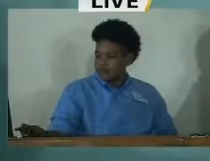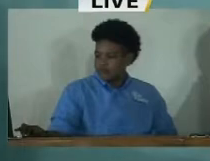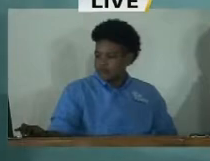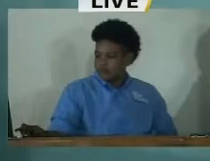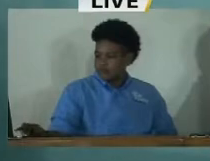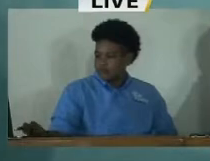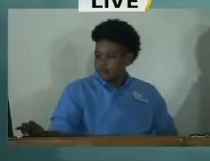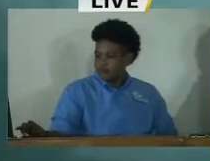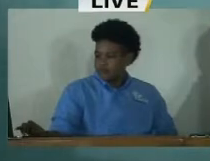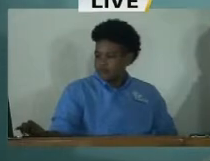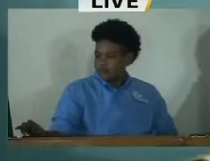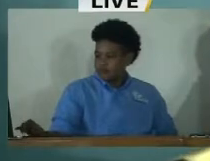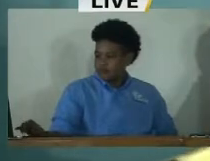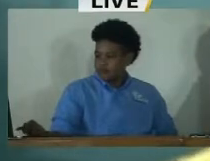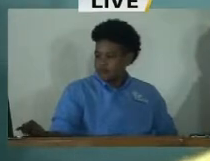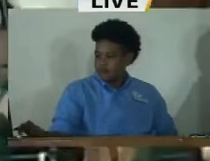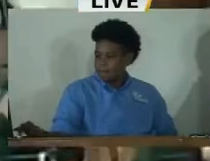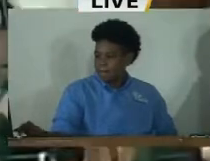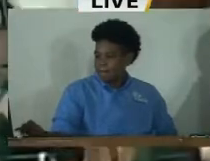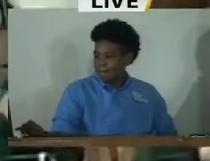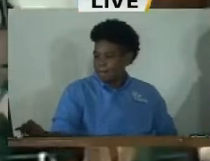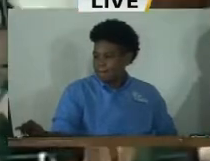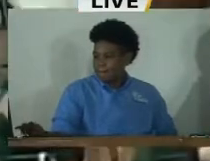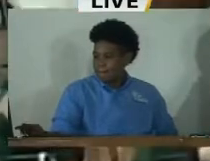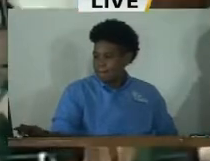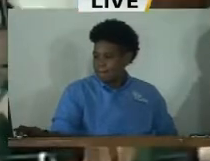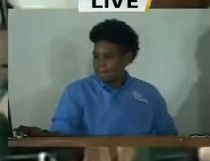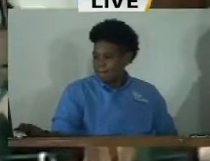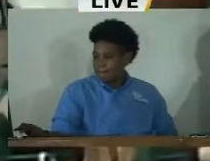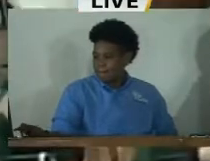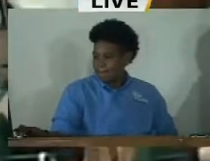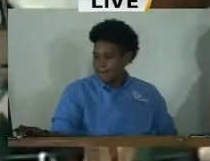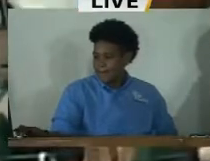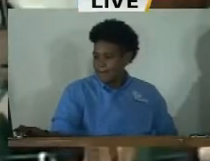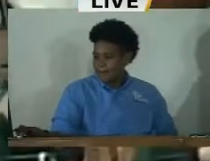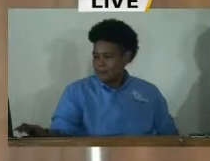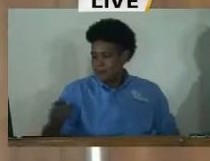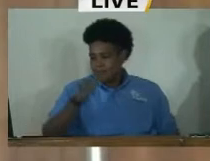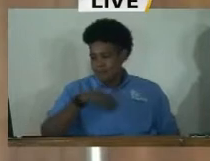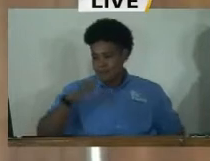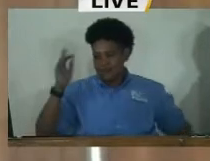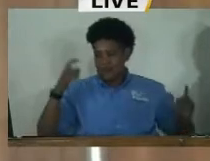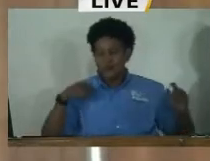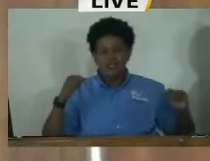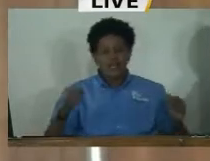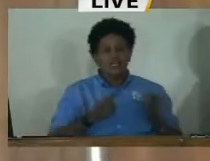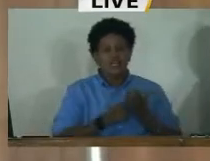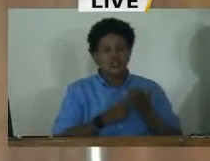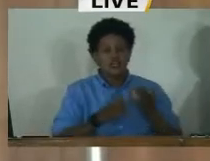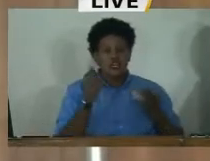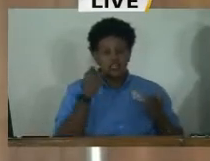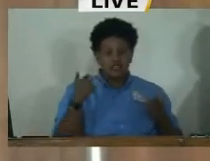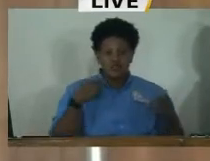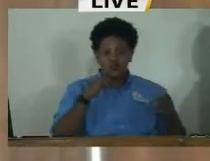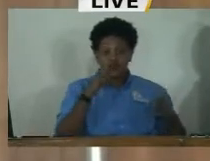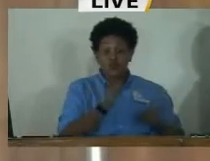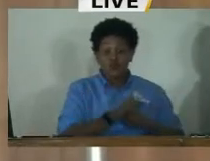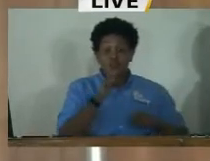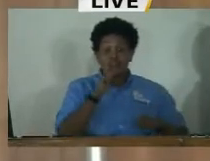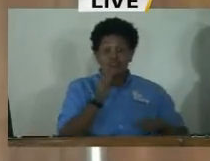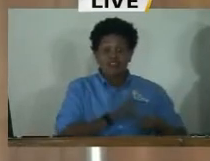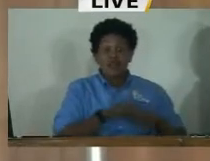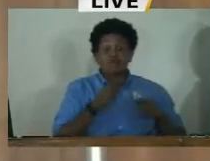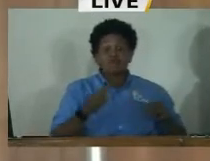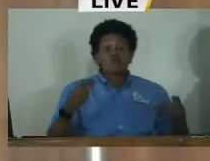No, Madam Speaker, we can have a discussion about it. But the truth is, if we have those kinds of resources, we really